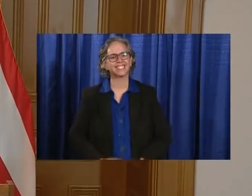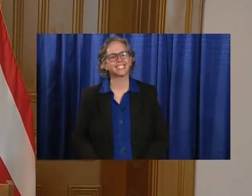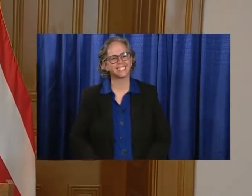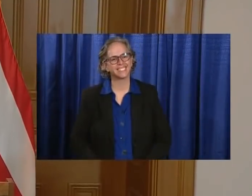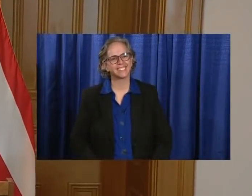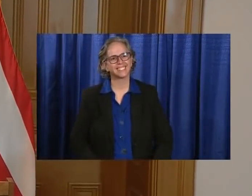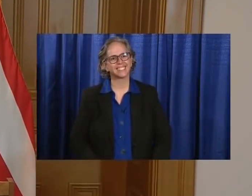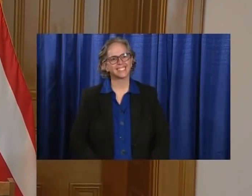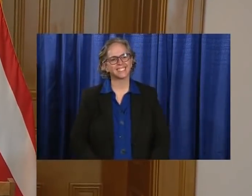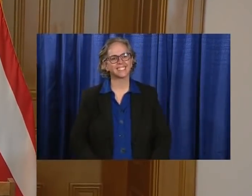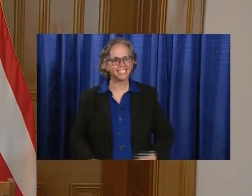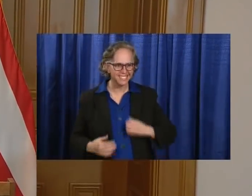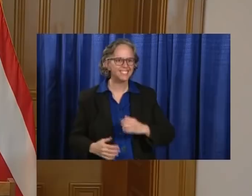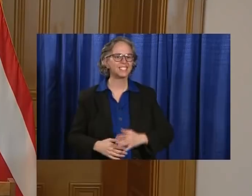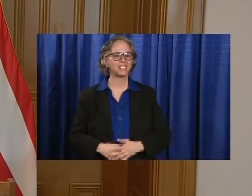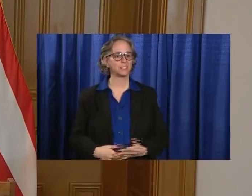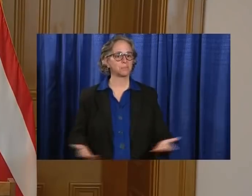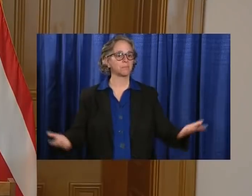We'll start on a